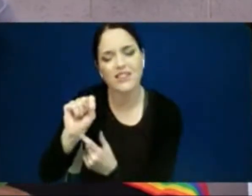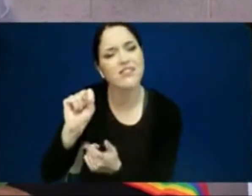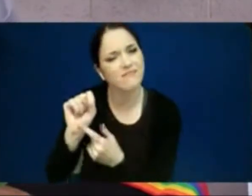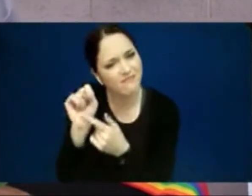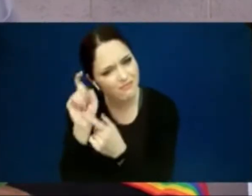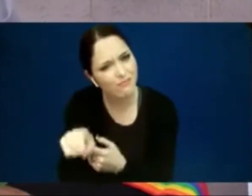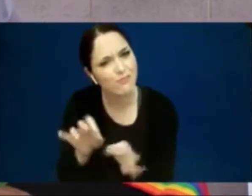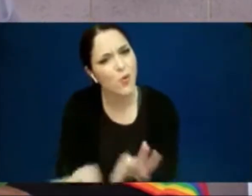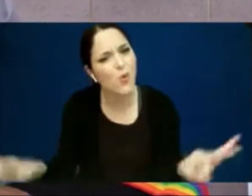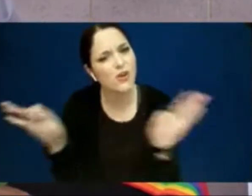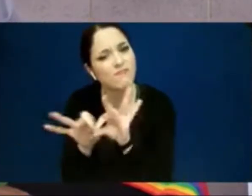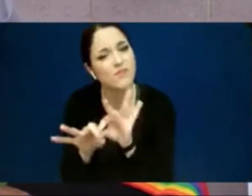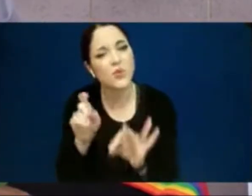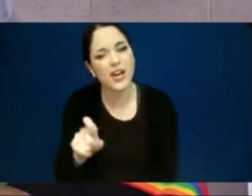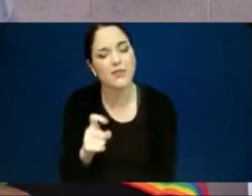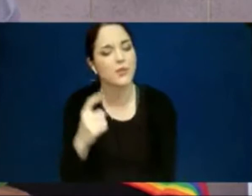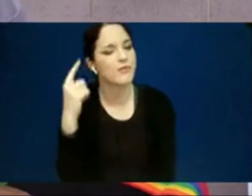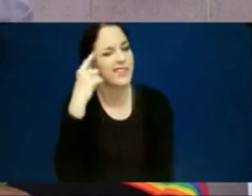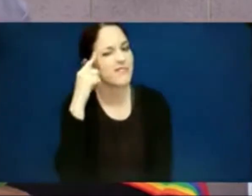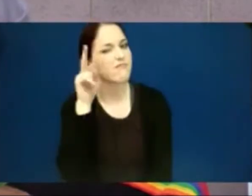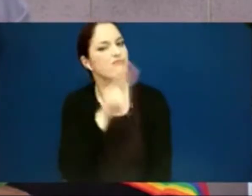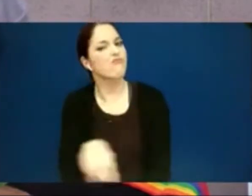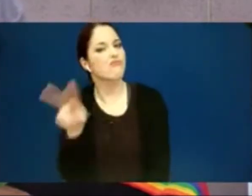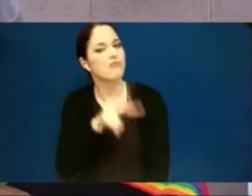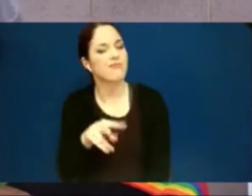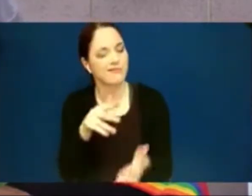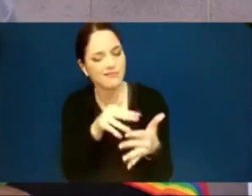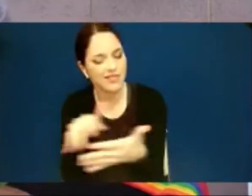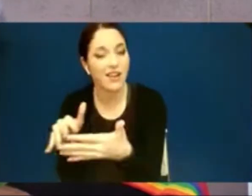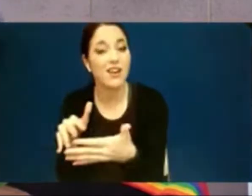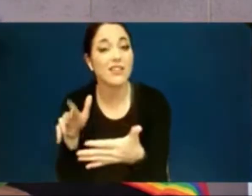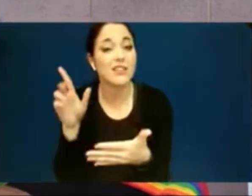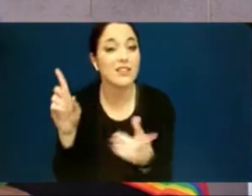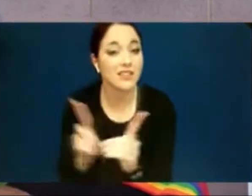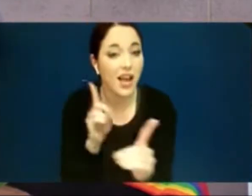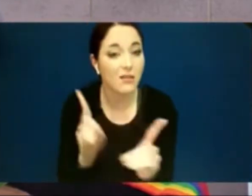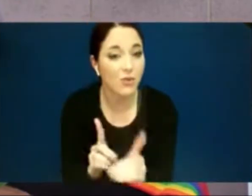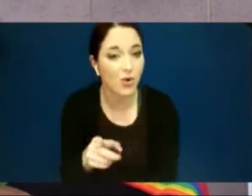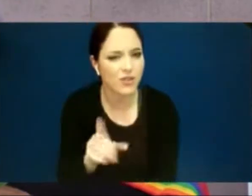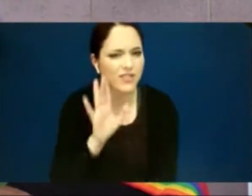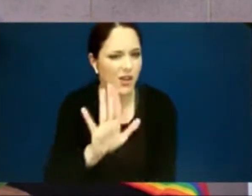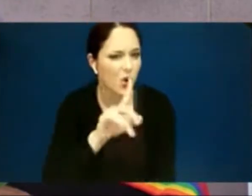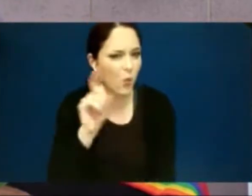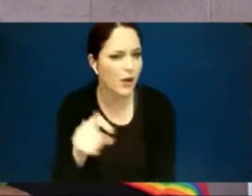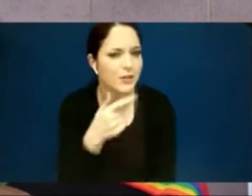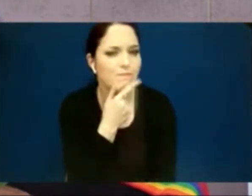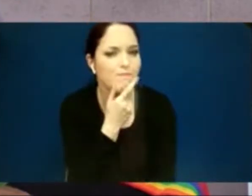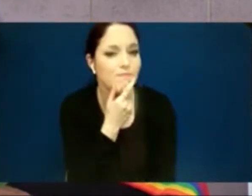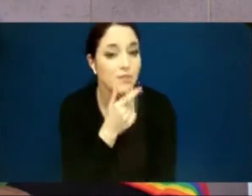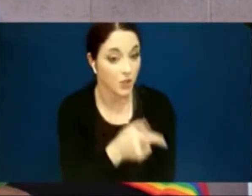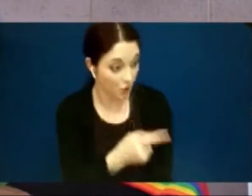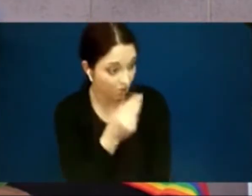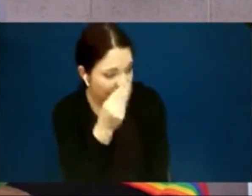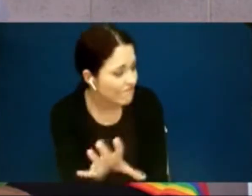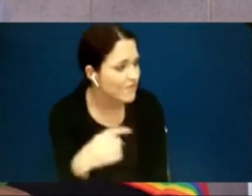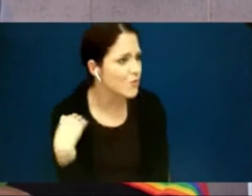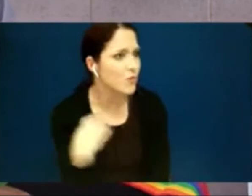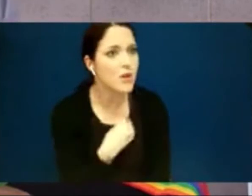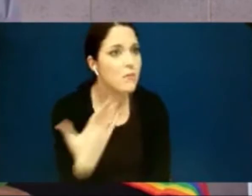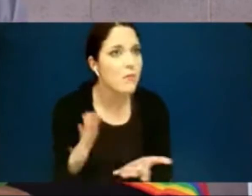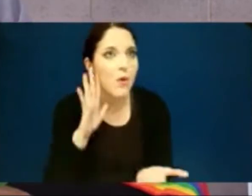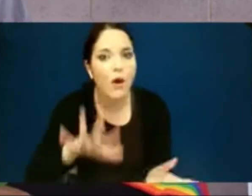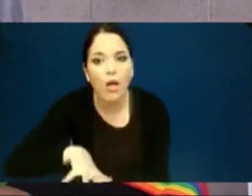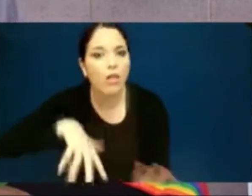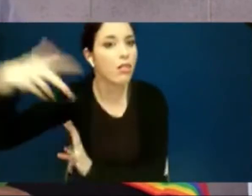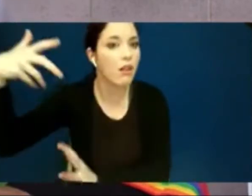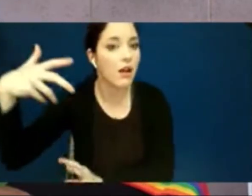is a lingering question. Don't you care that we are drowning? Today, some are literally